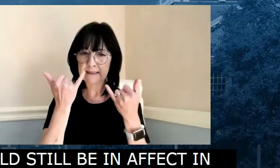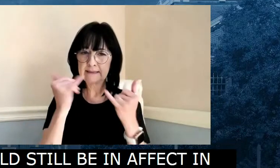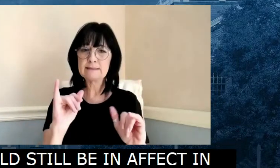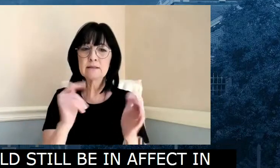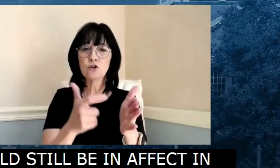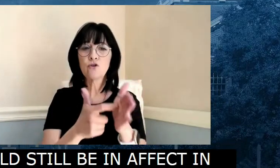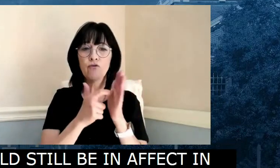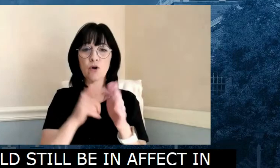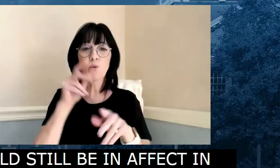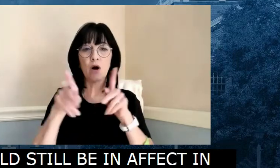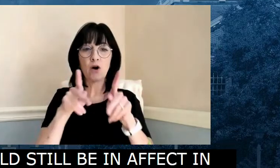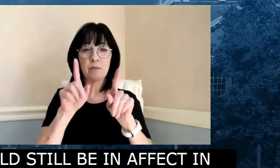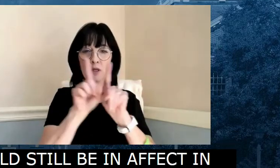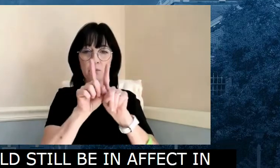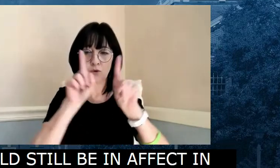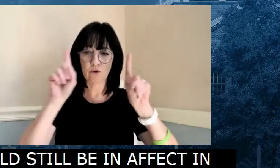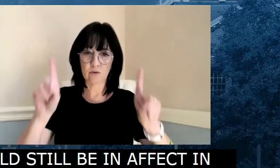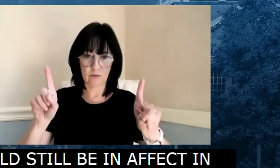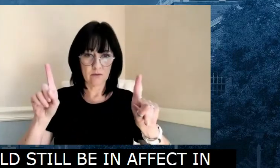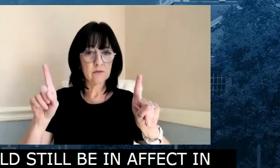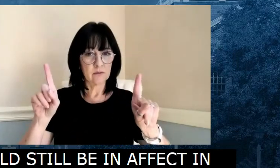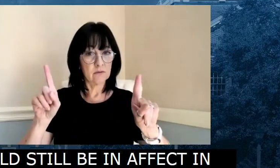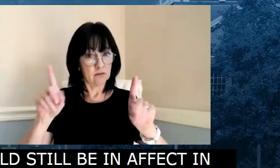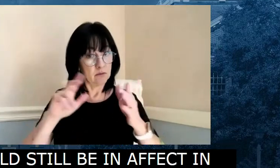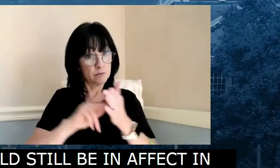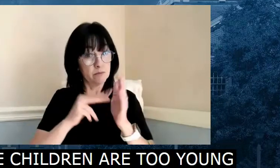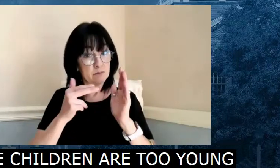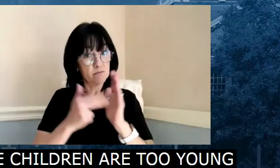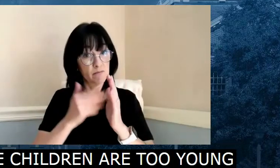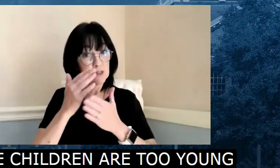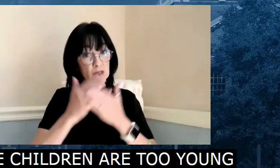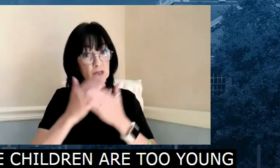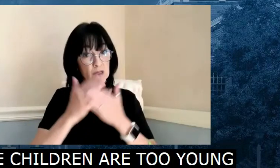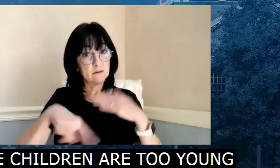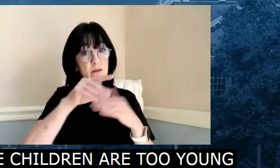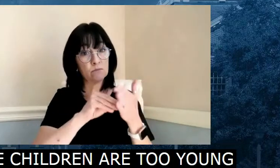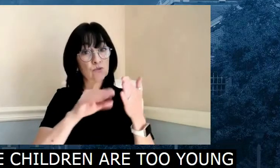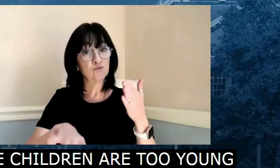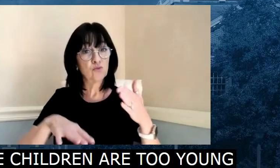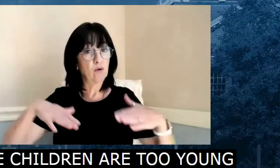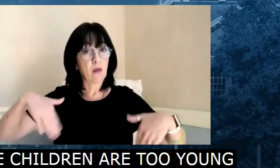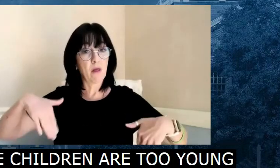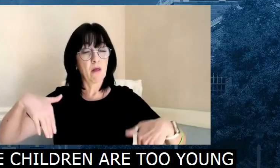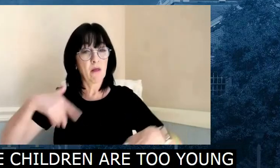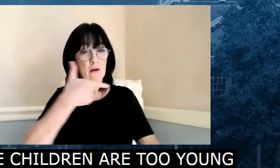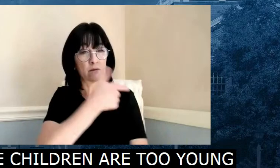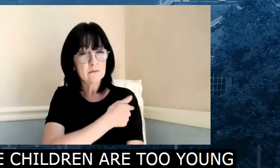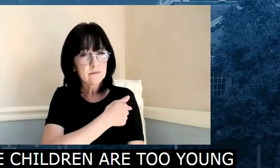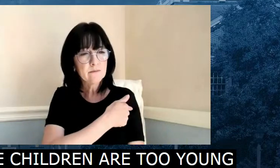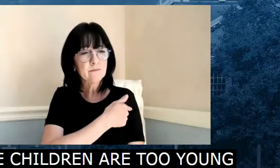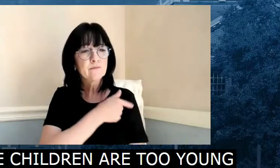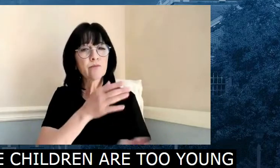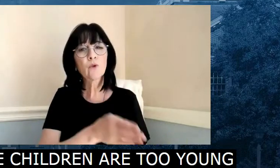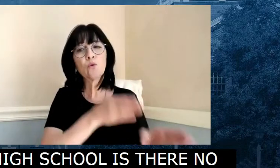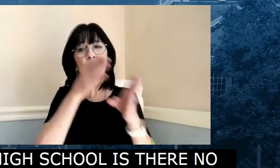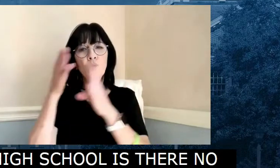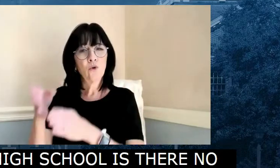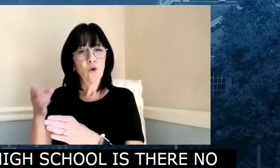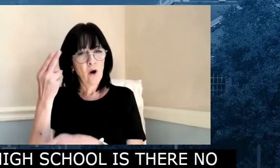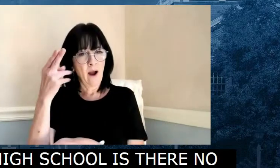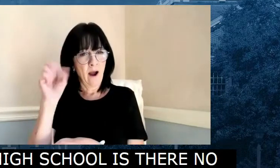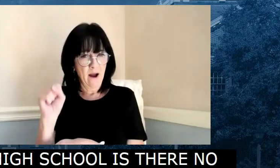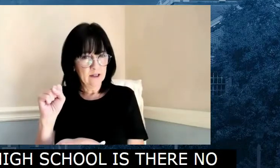the case, then in high schools, would there be no distancing rule? And also, did I miss anything? Is there any other setting where